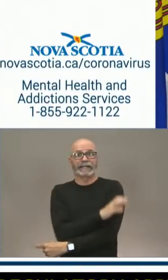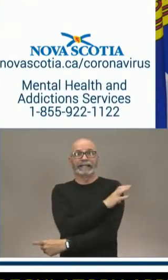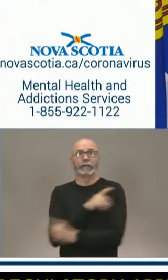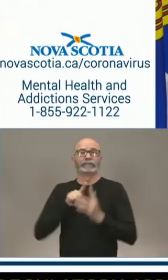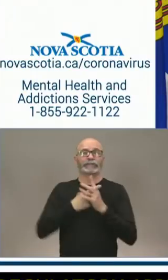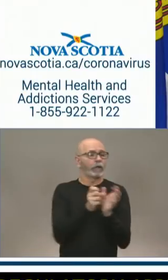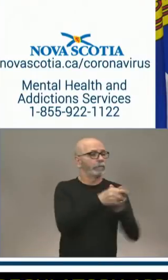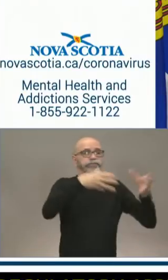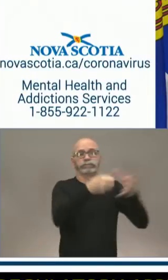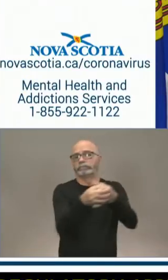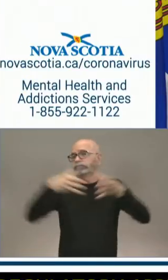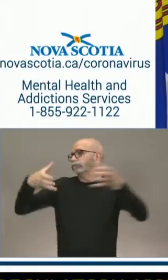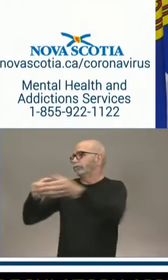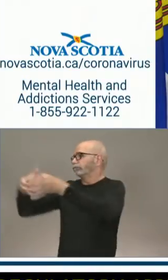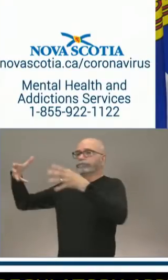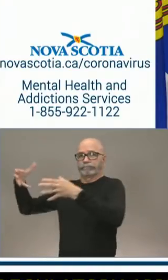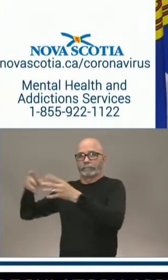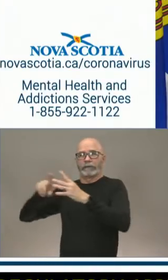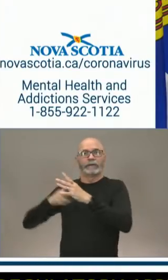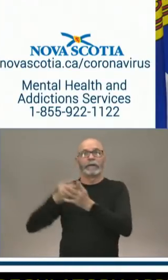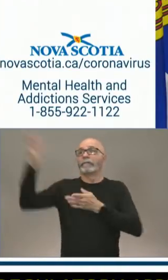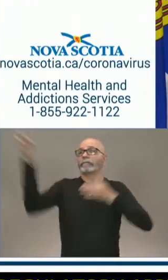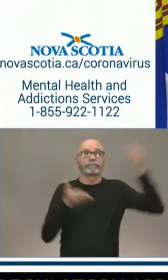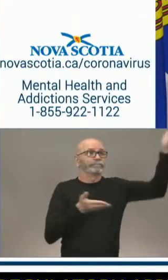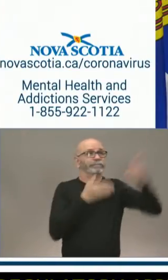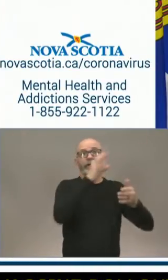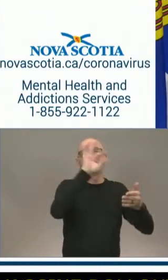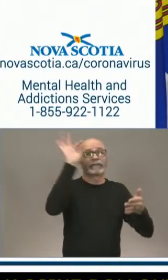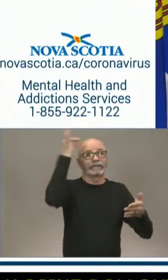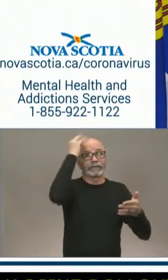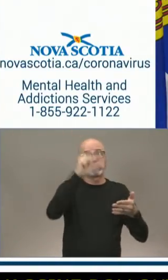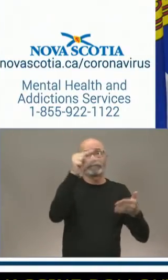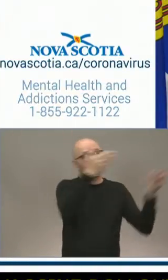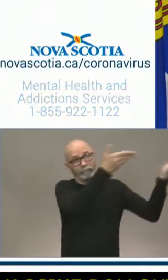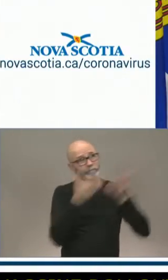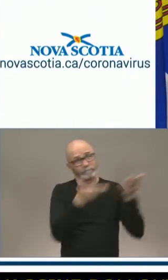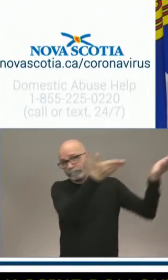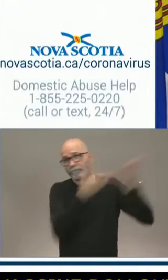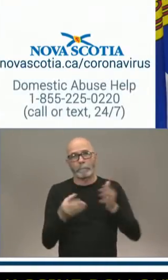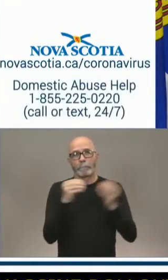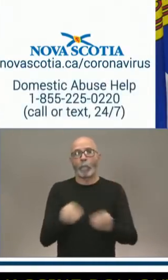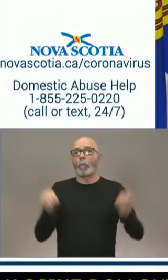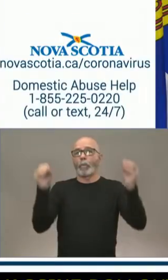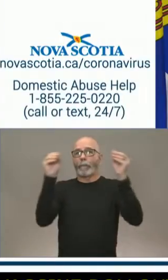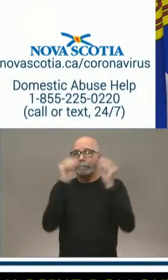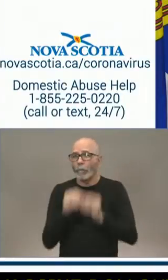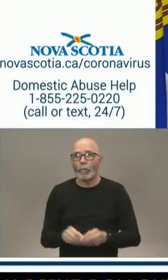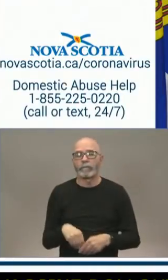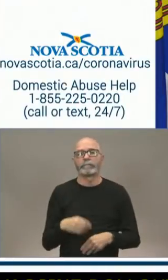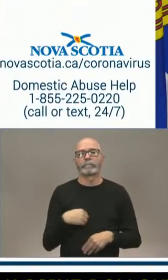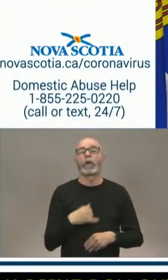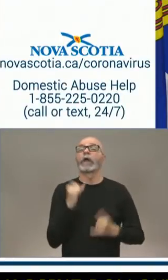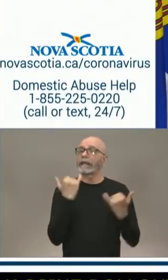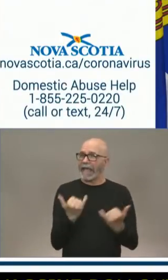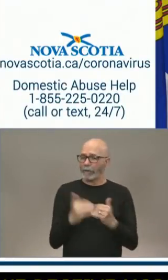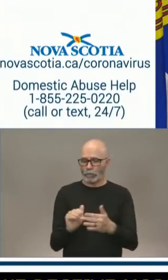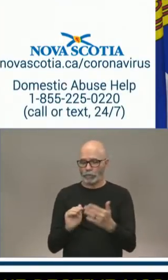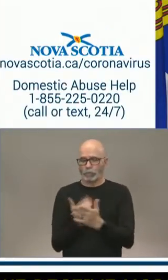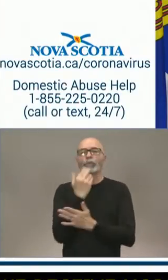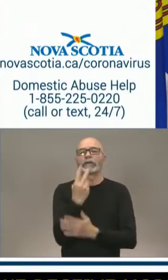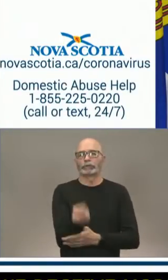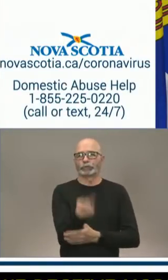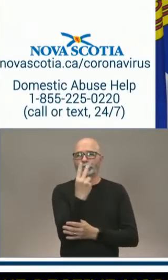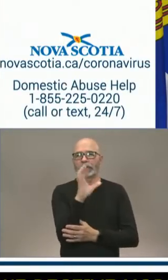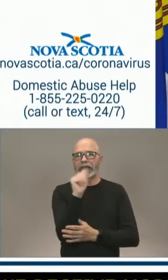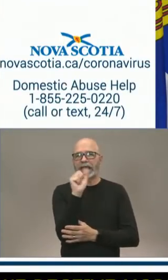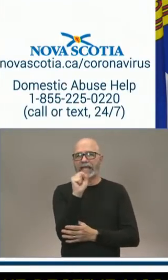federal government. Now to today's cases. There are two new cases today in the Central Zone. One is a close